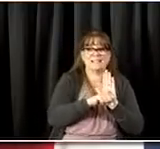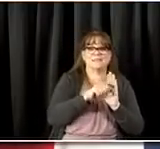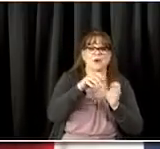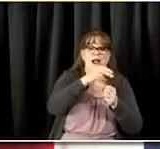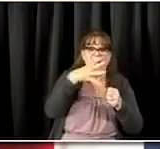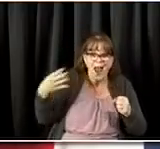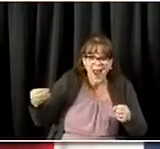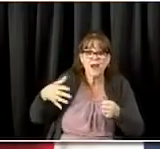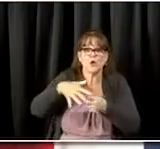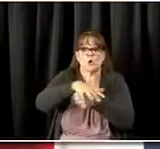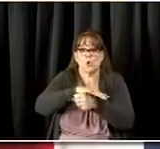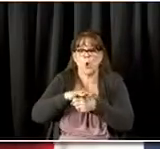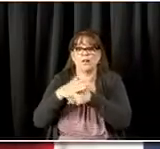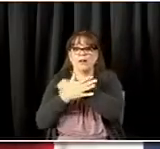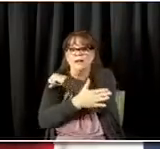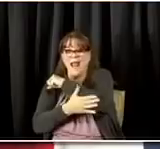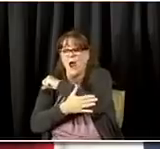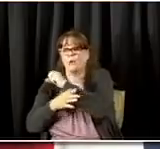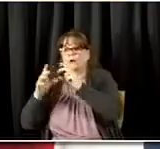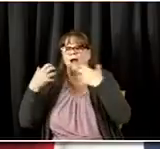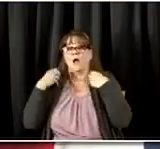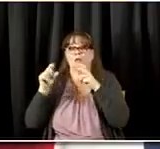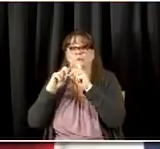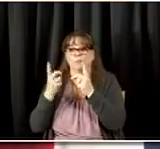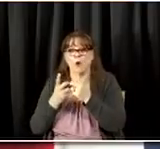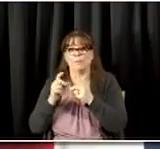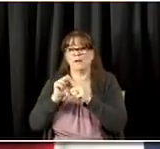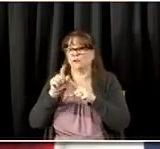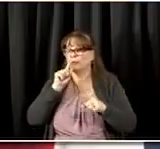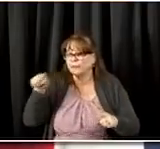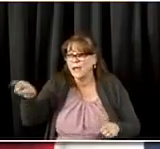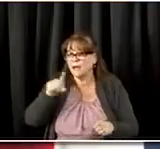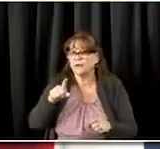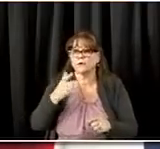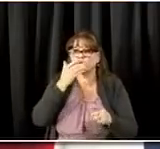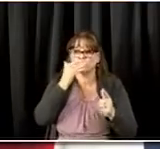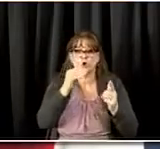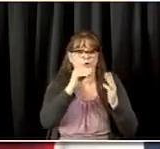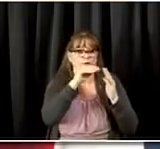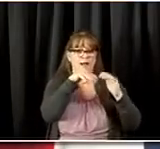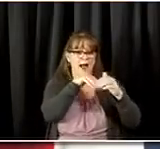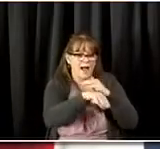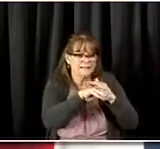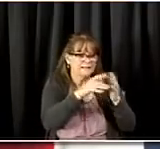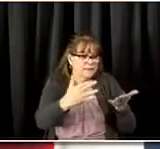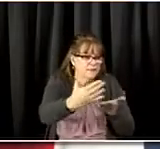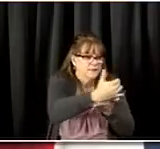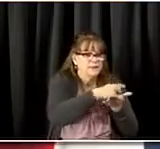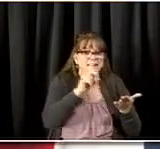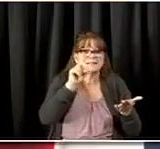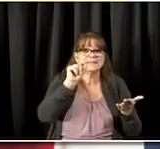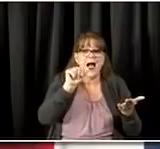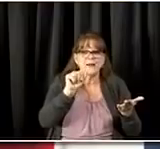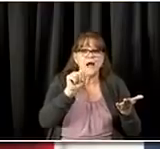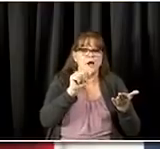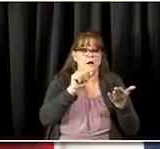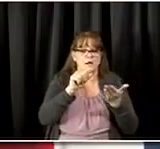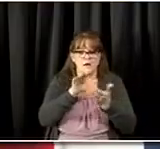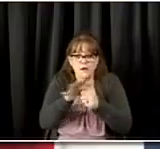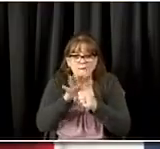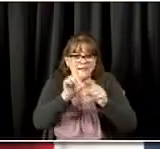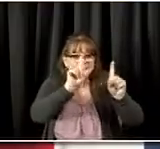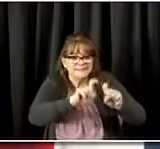with our local public health partners to make sure that they have the best access to information, testing strategies, protocols to really